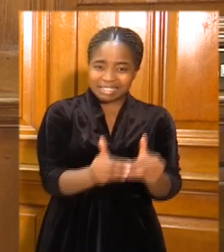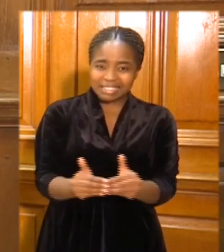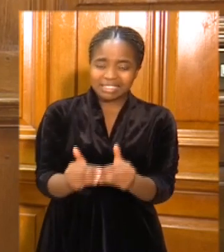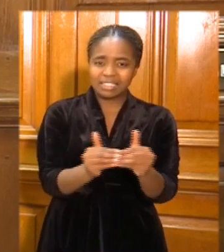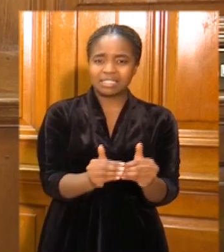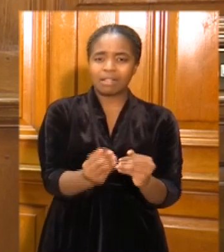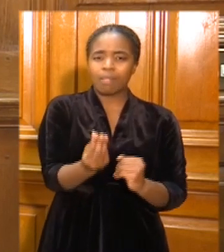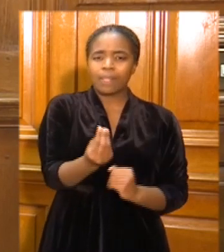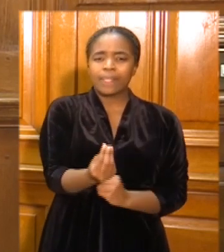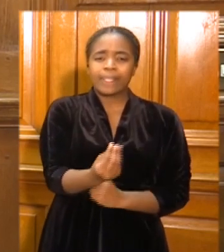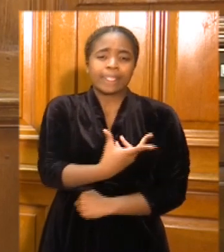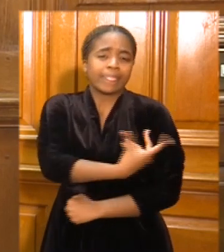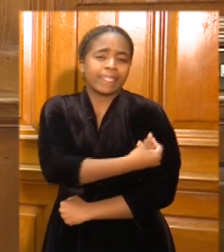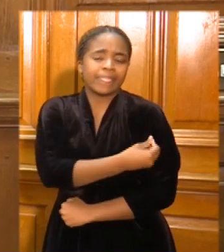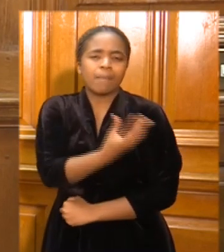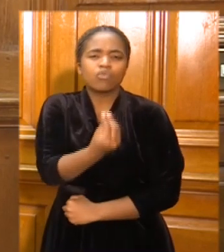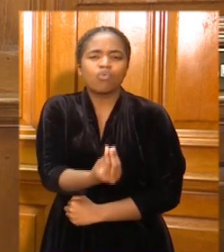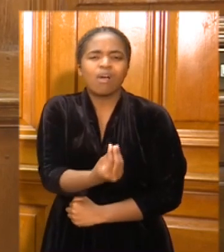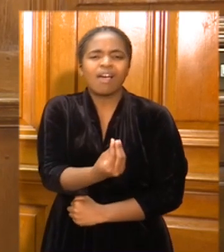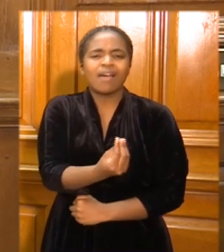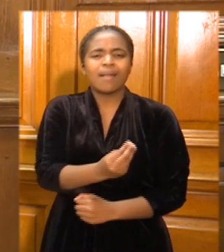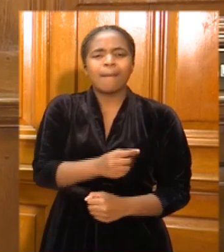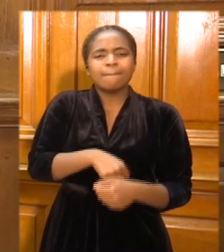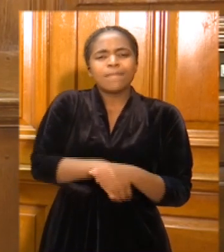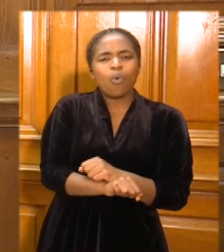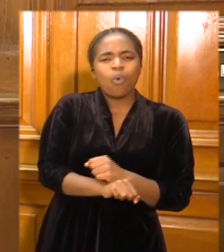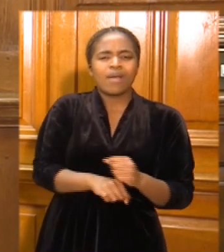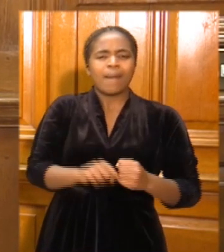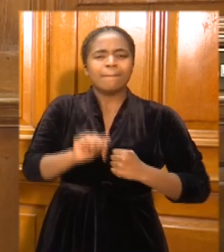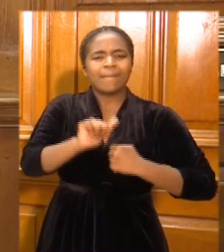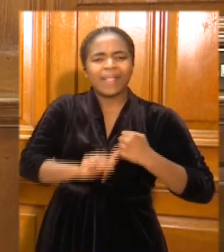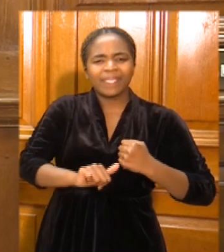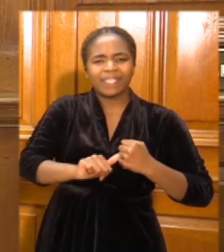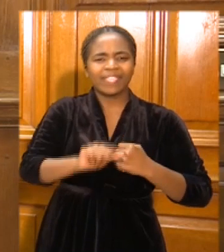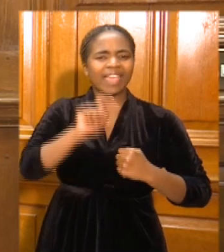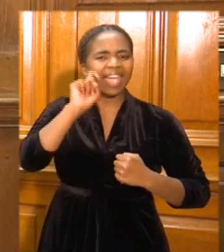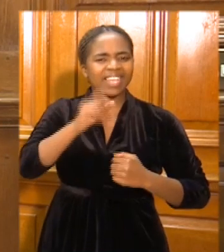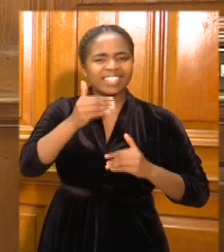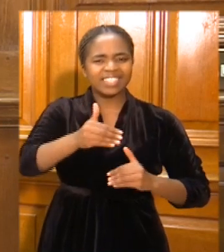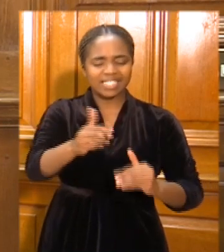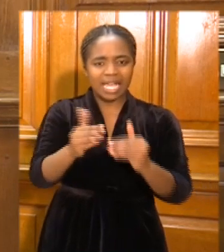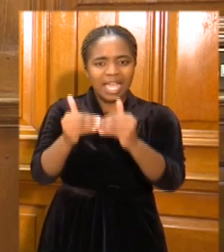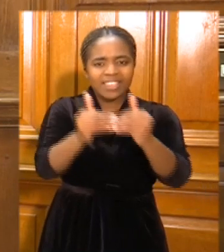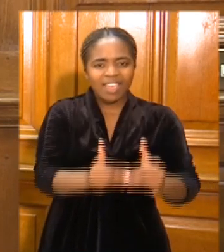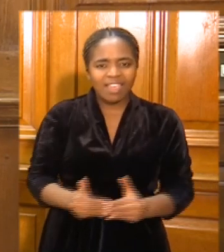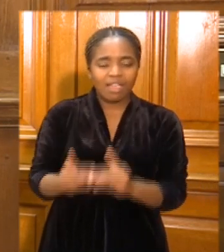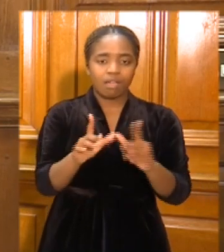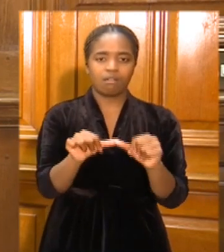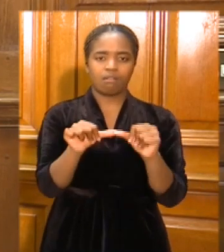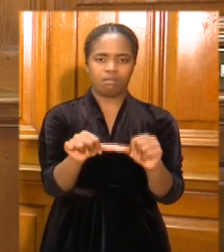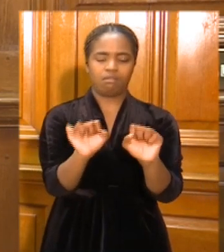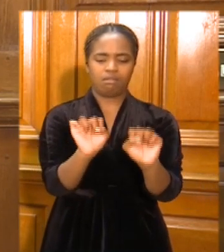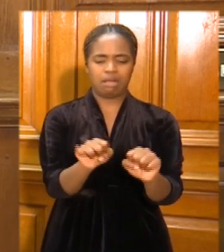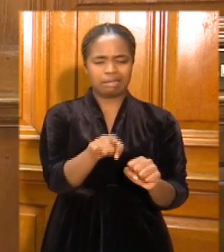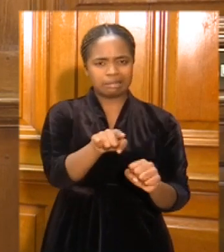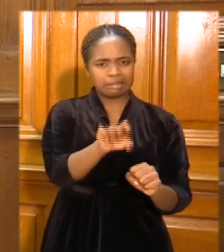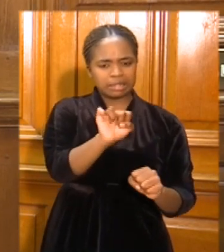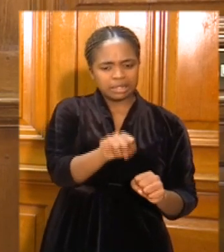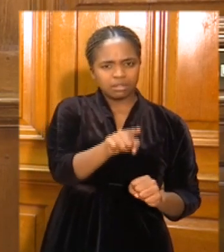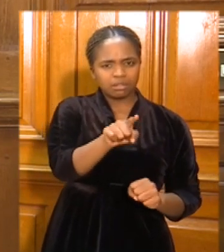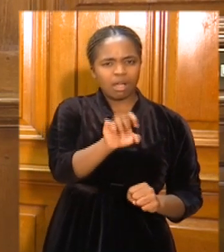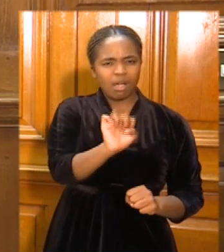childhood immunization, contraceptive services, antenatal care, diagnosis and treatment